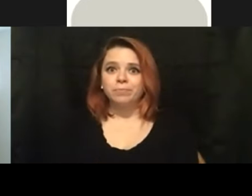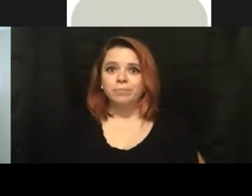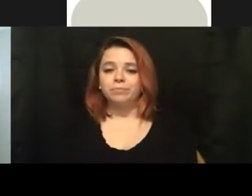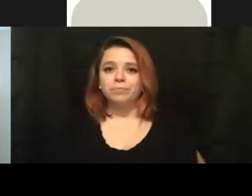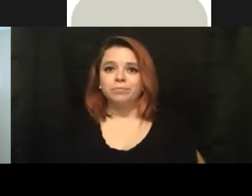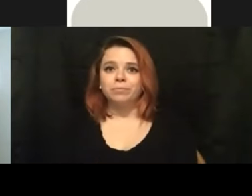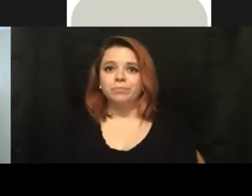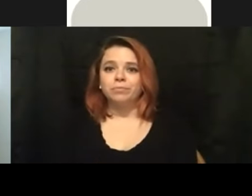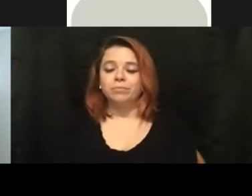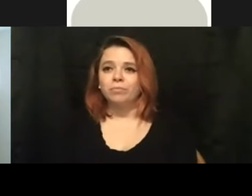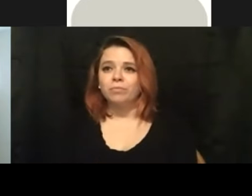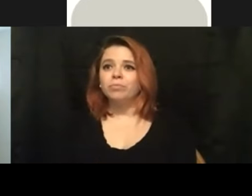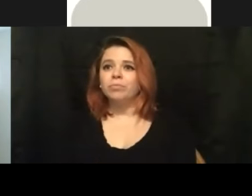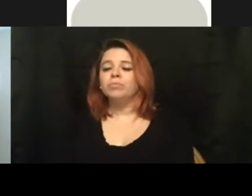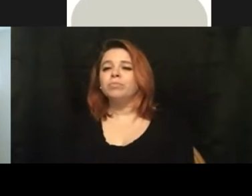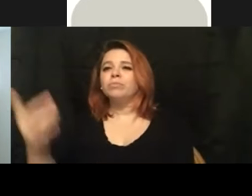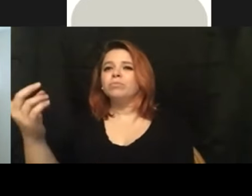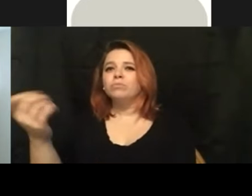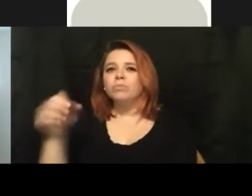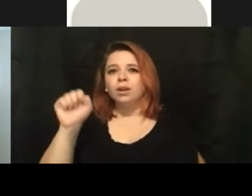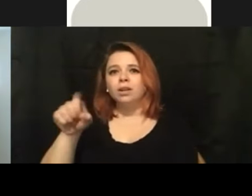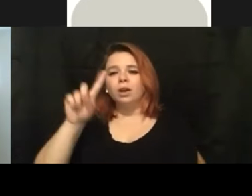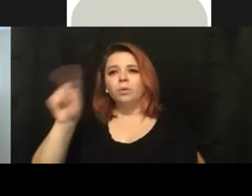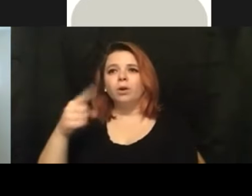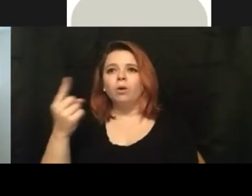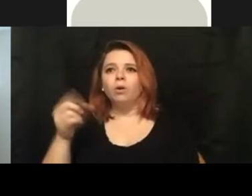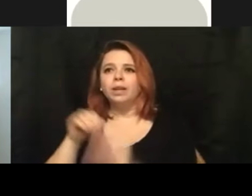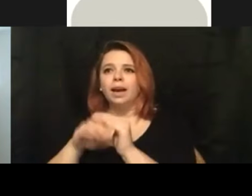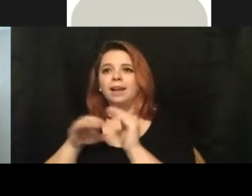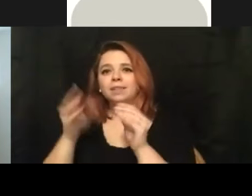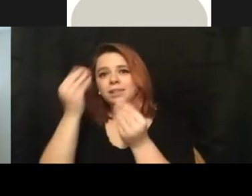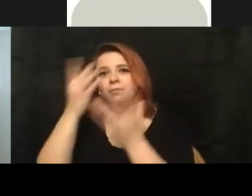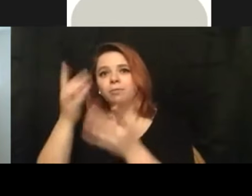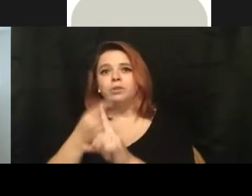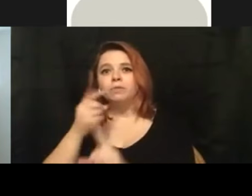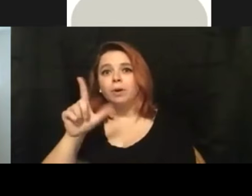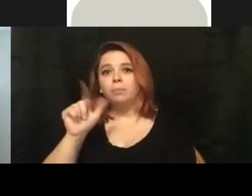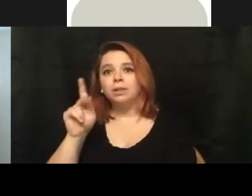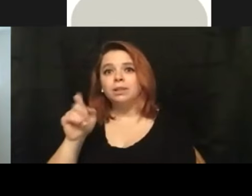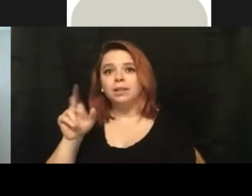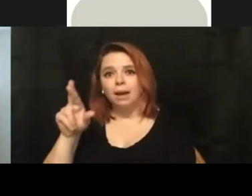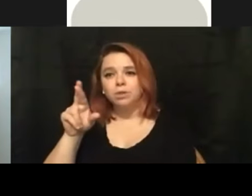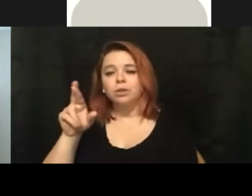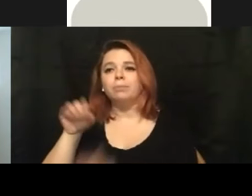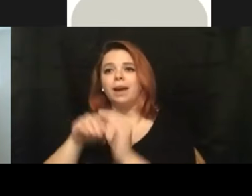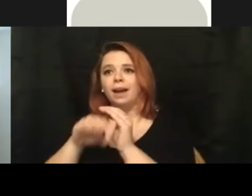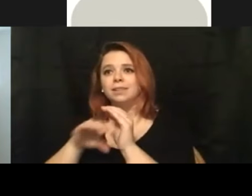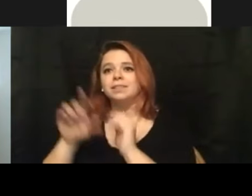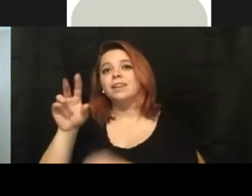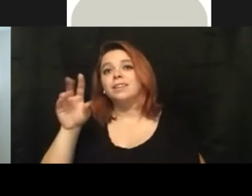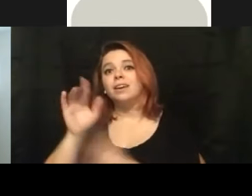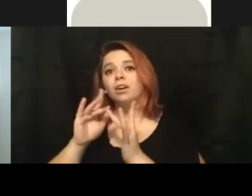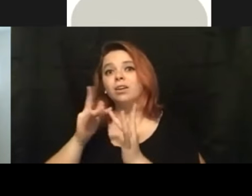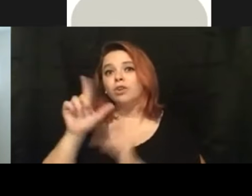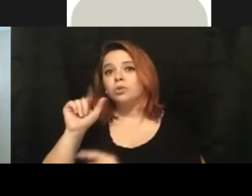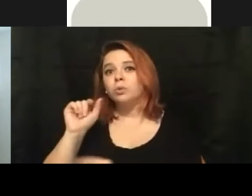Can we only access the information from Labster by opening the virtual lab, or is there a web page that summarizes them? That's actually a great